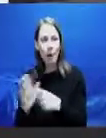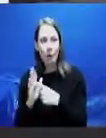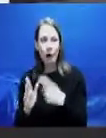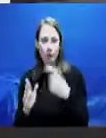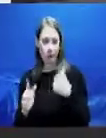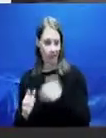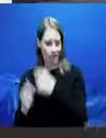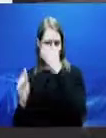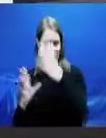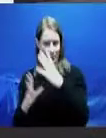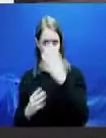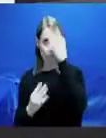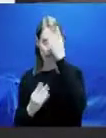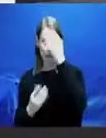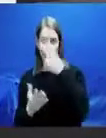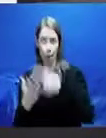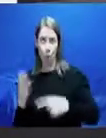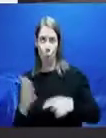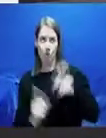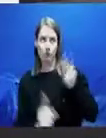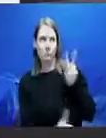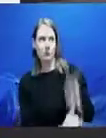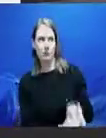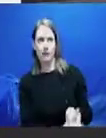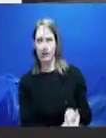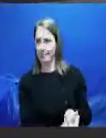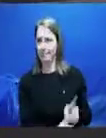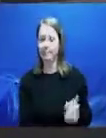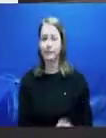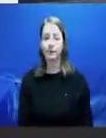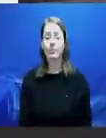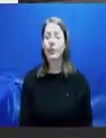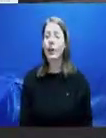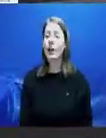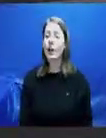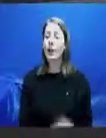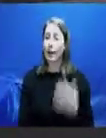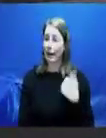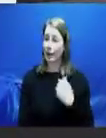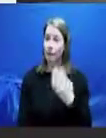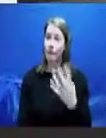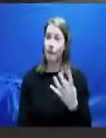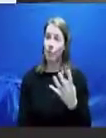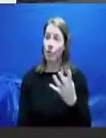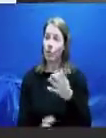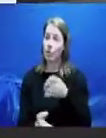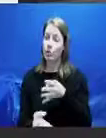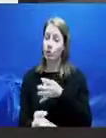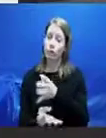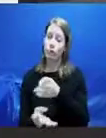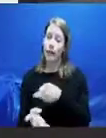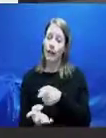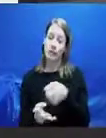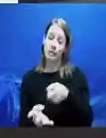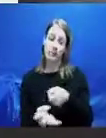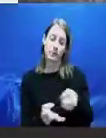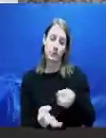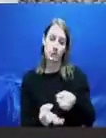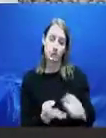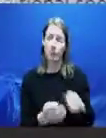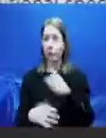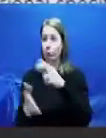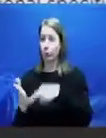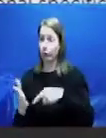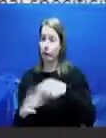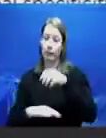for English language arts and literacy contain 4 main strands: reading, writing, speaking and listening, and language.